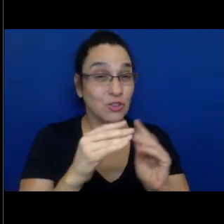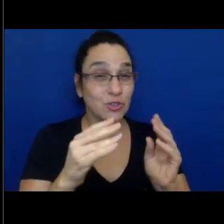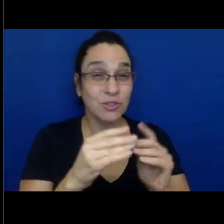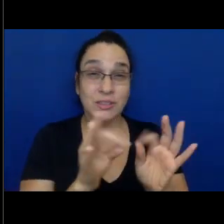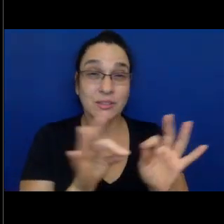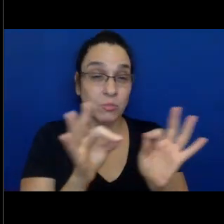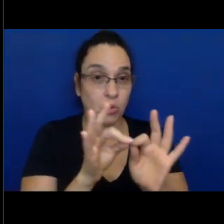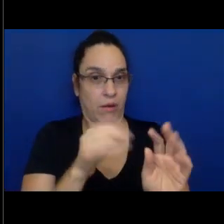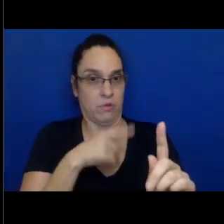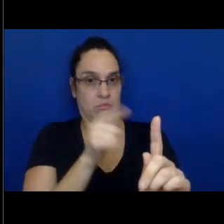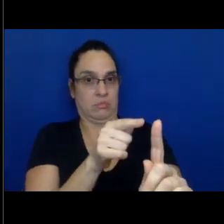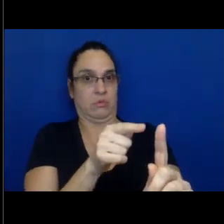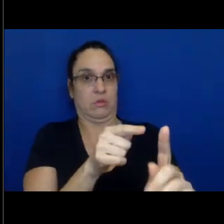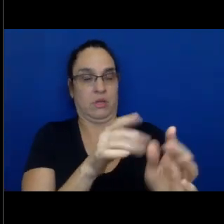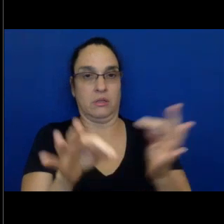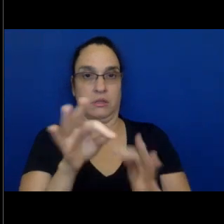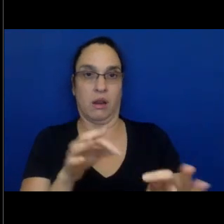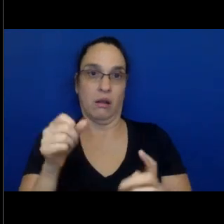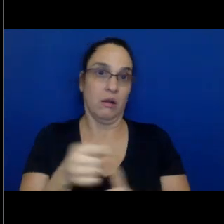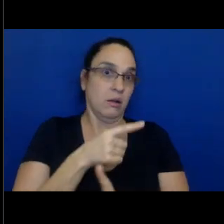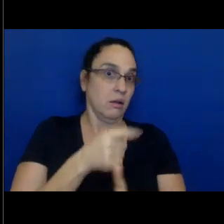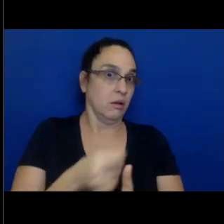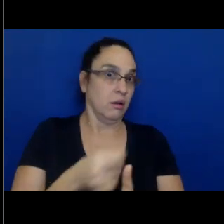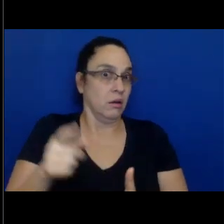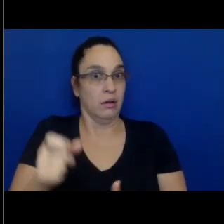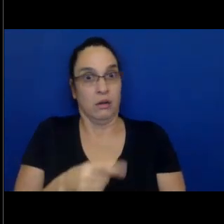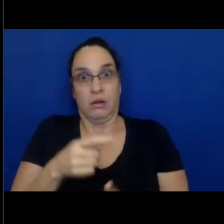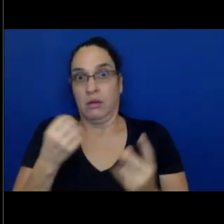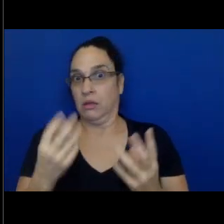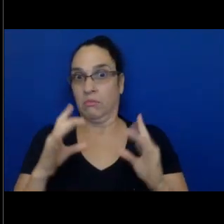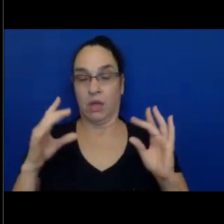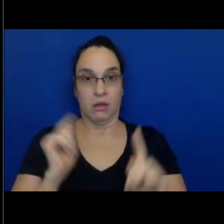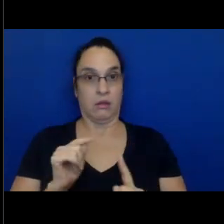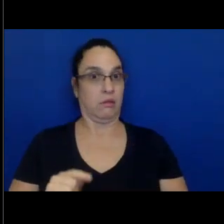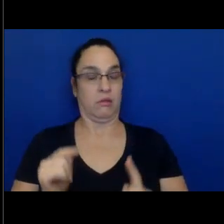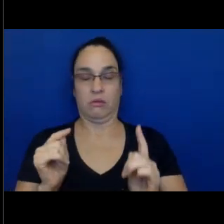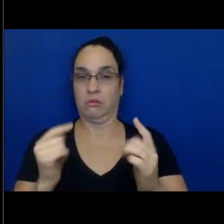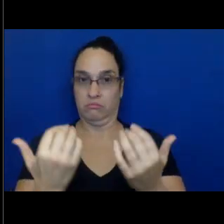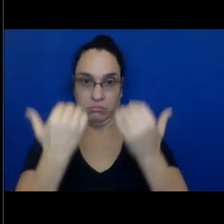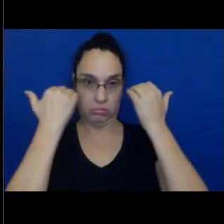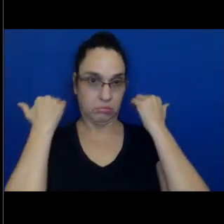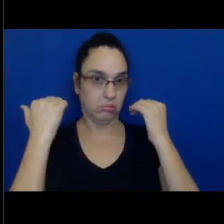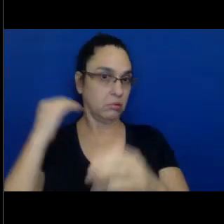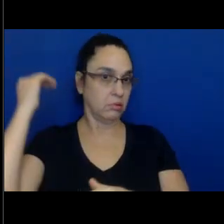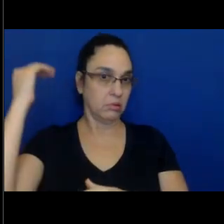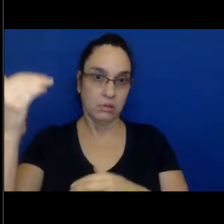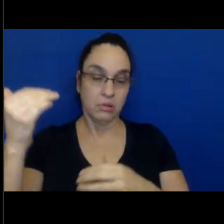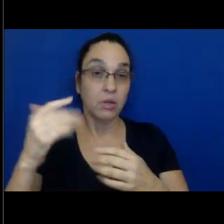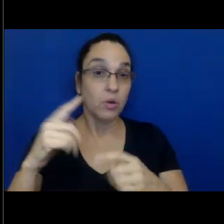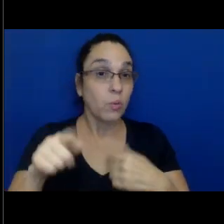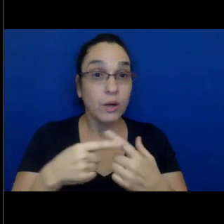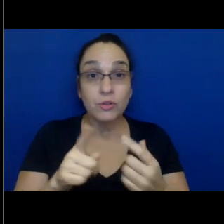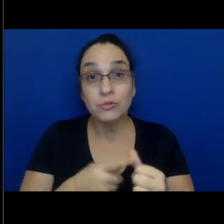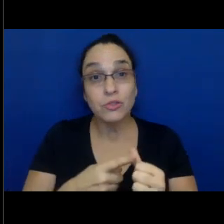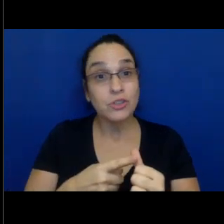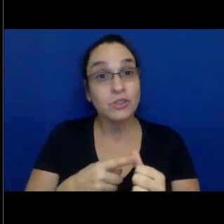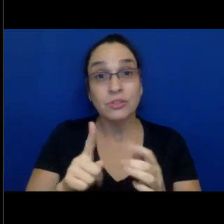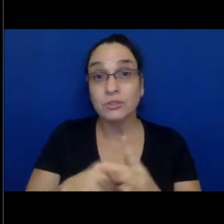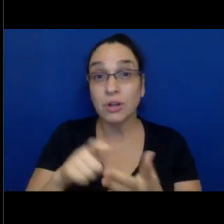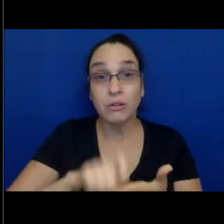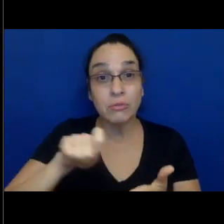it's not possible to get multiple messages across. So especially in the early days of writing, I really think